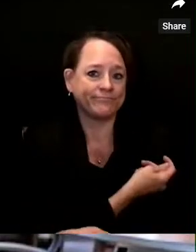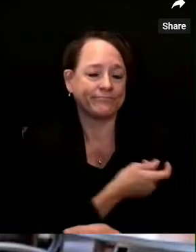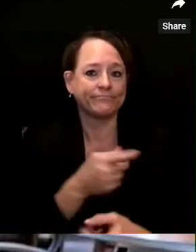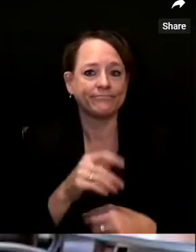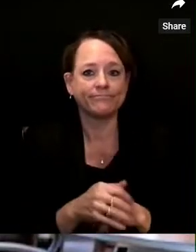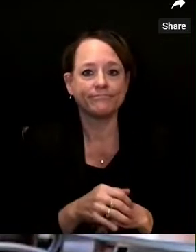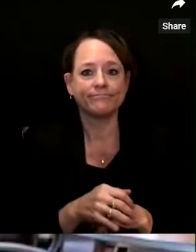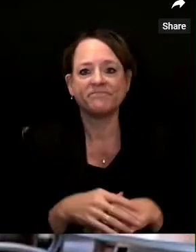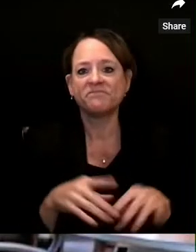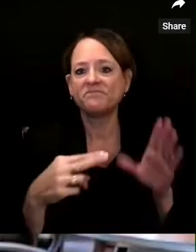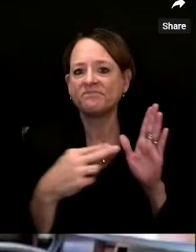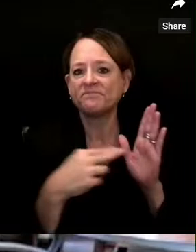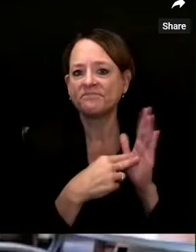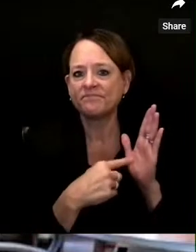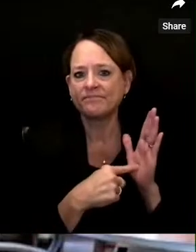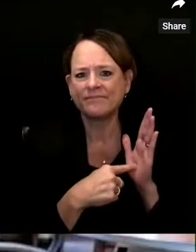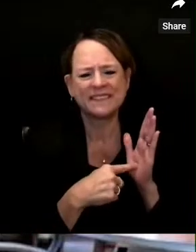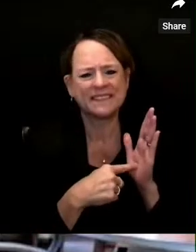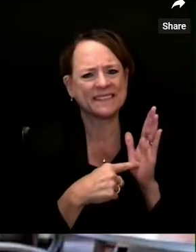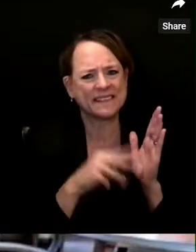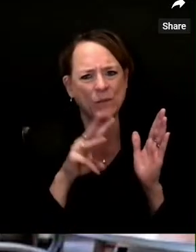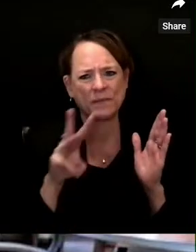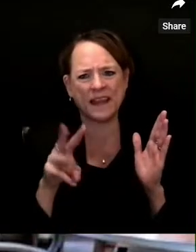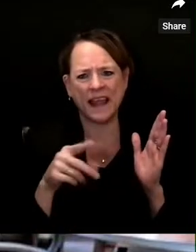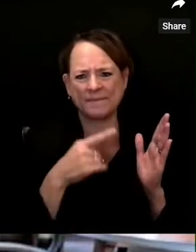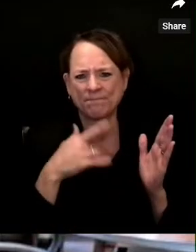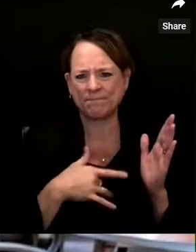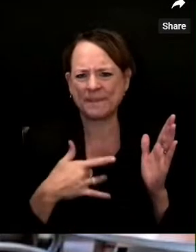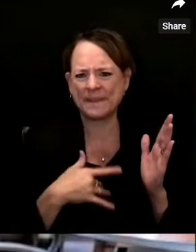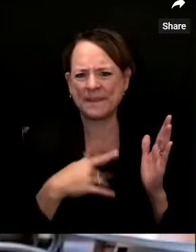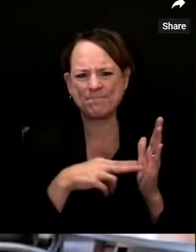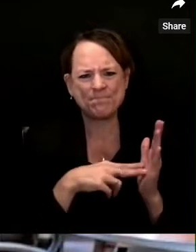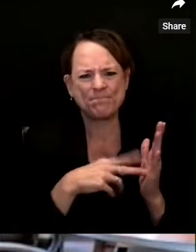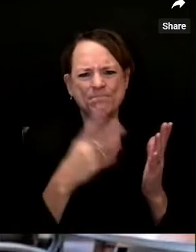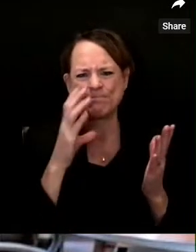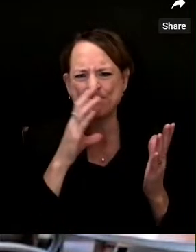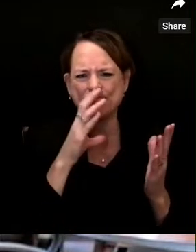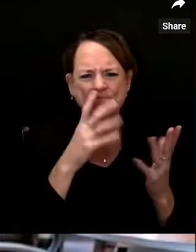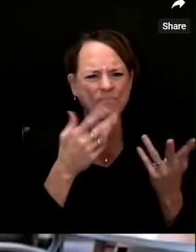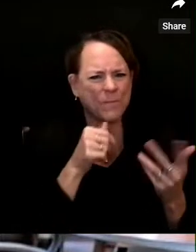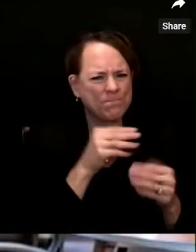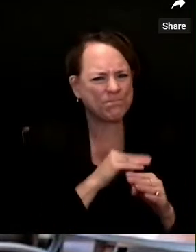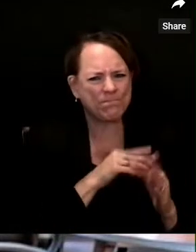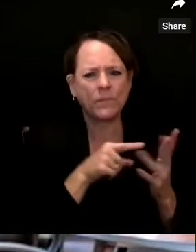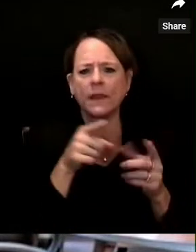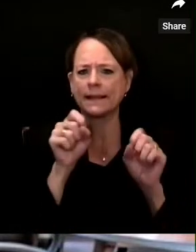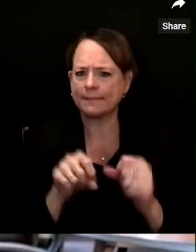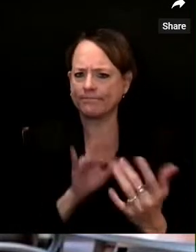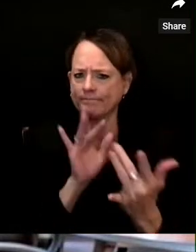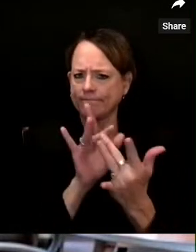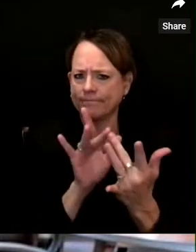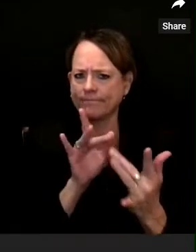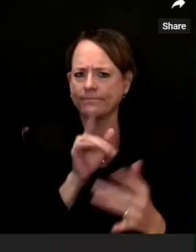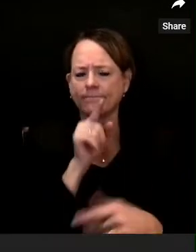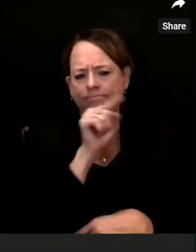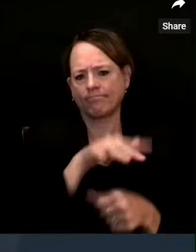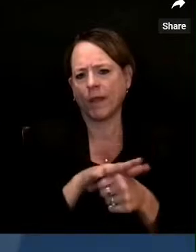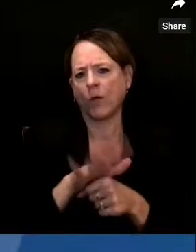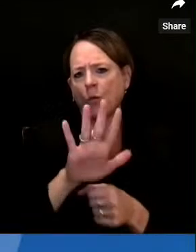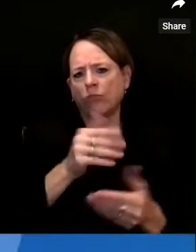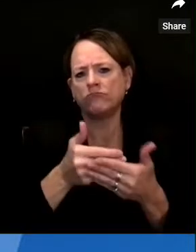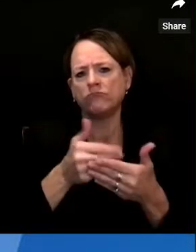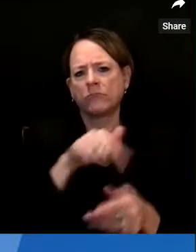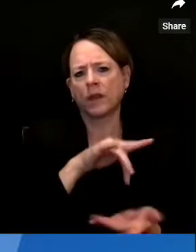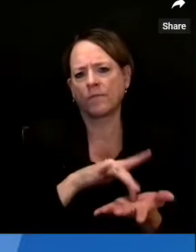people's needs, absolutely check with pharmacies in your local area to get a COVID test. Thank you. Now